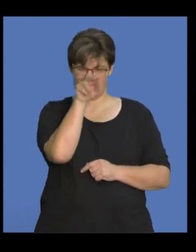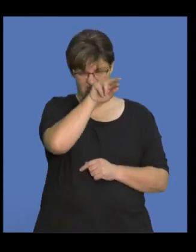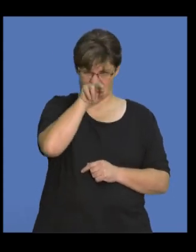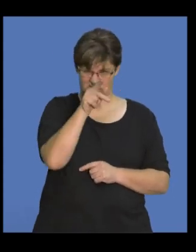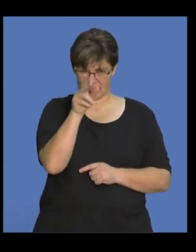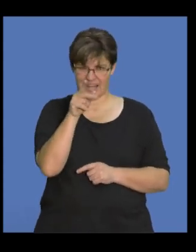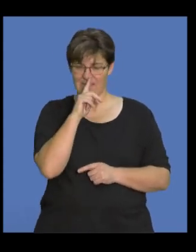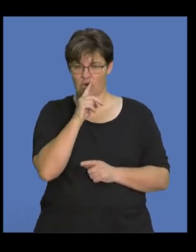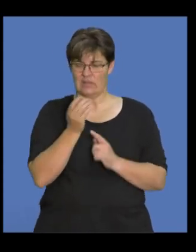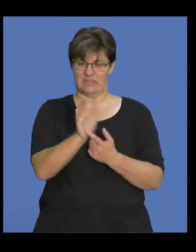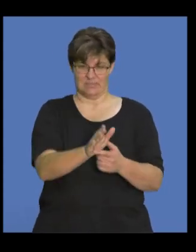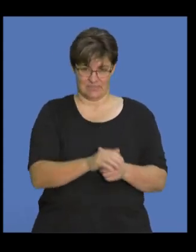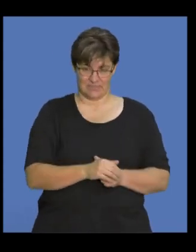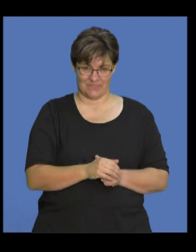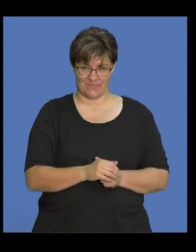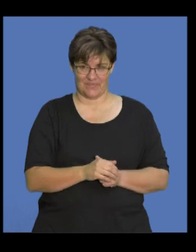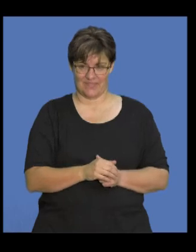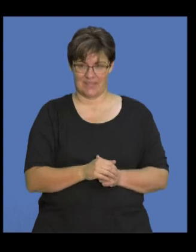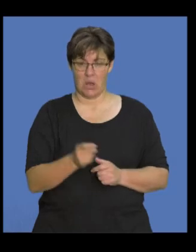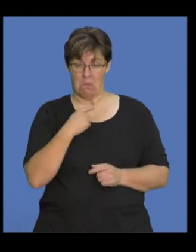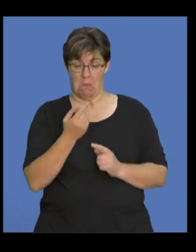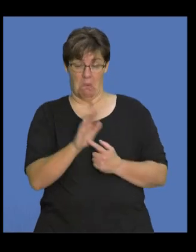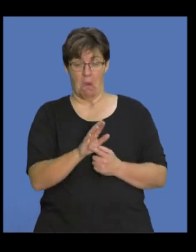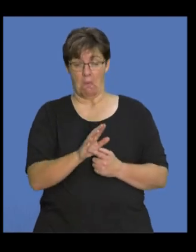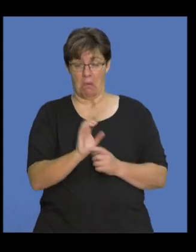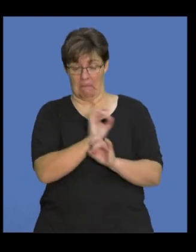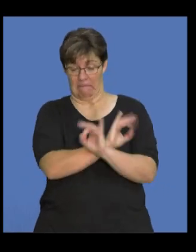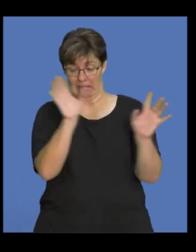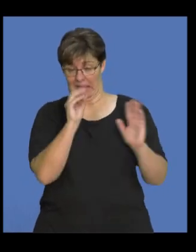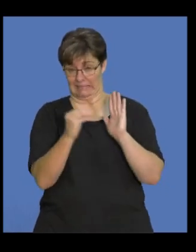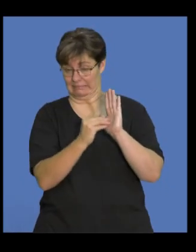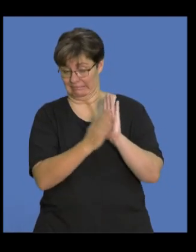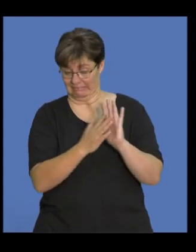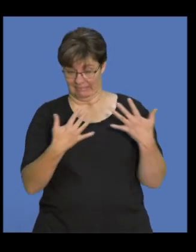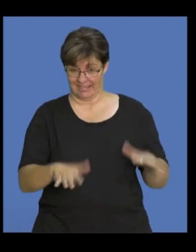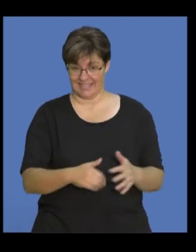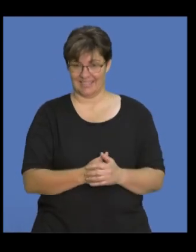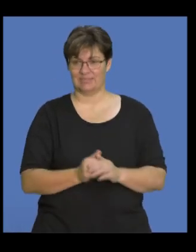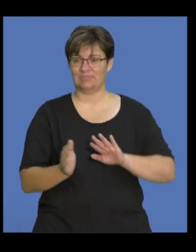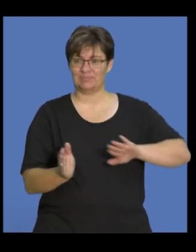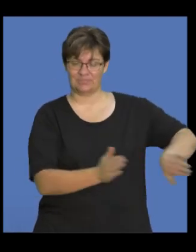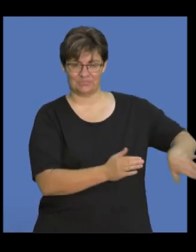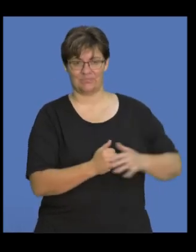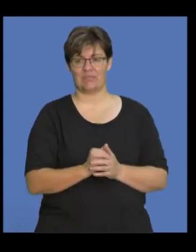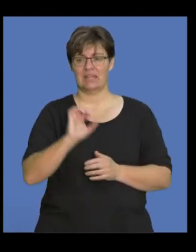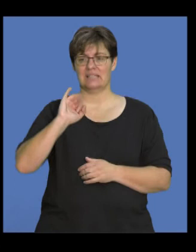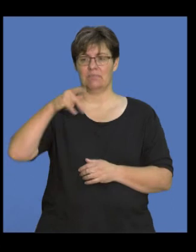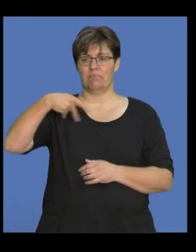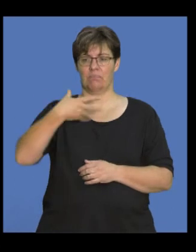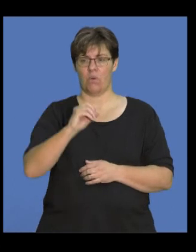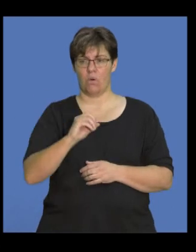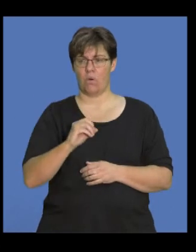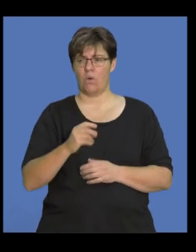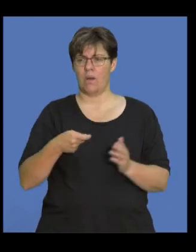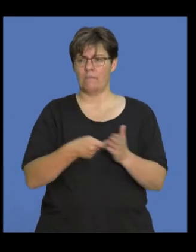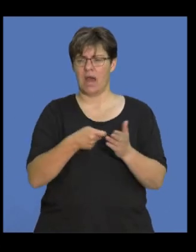nature in terms of the symbol. I hope my symbol is quite clear there. Now, Sipho buys a